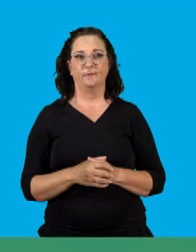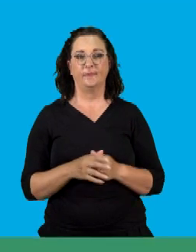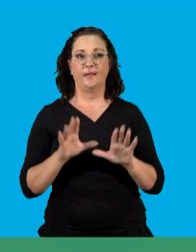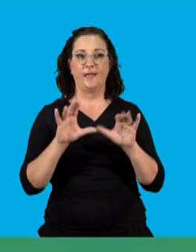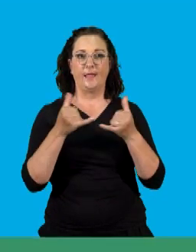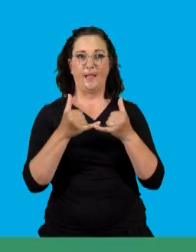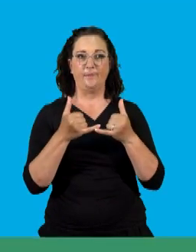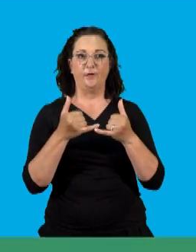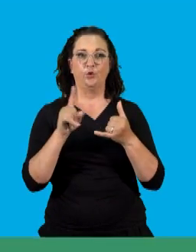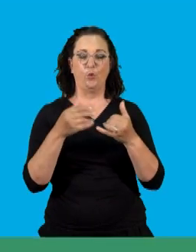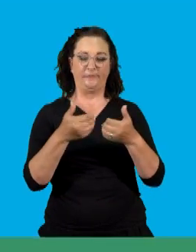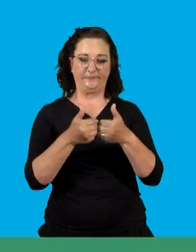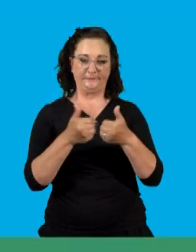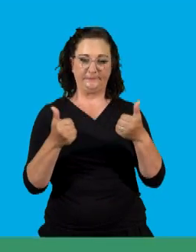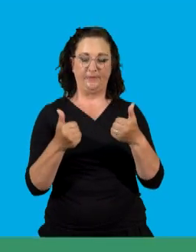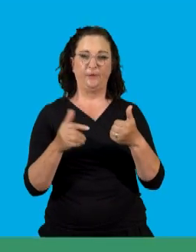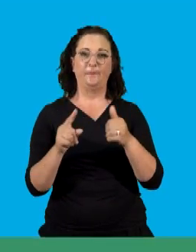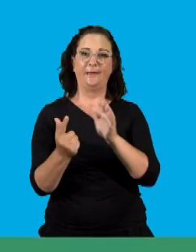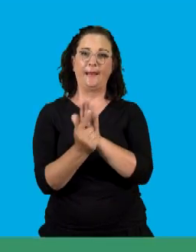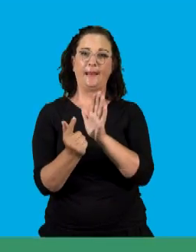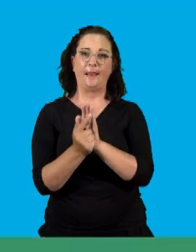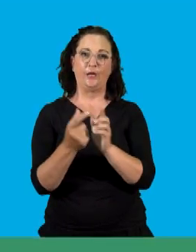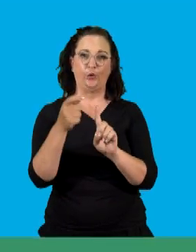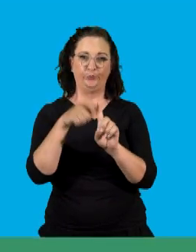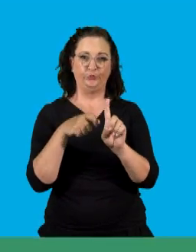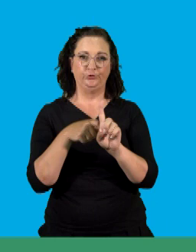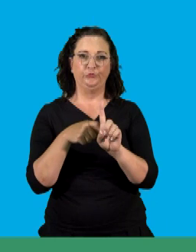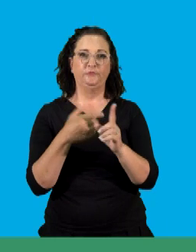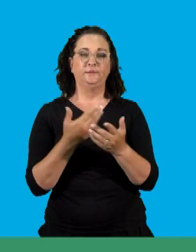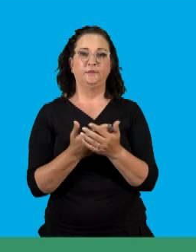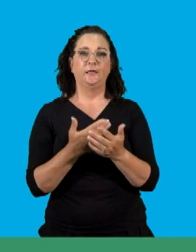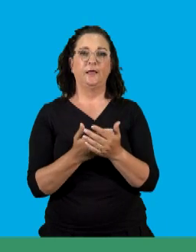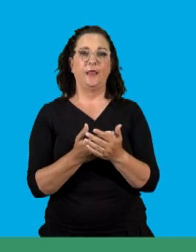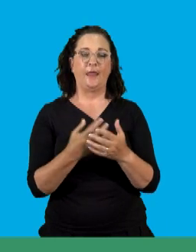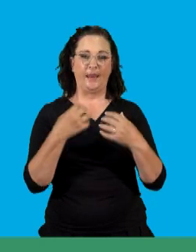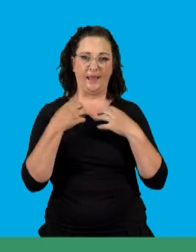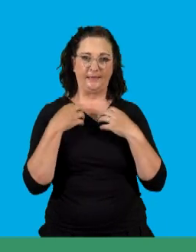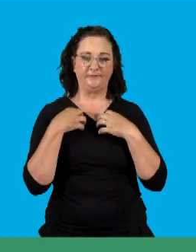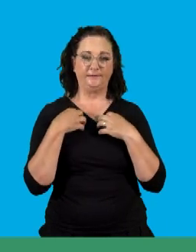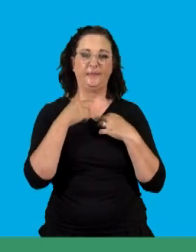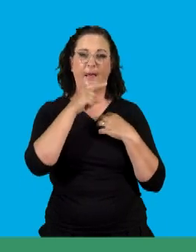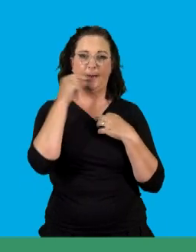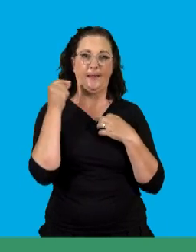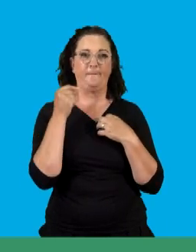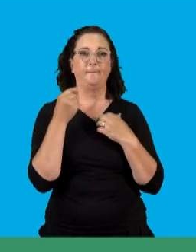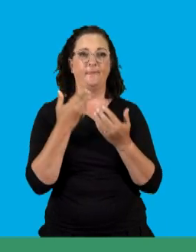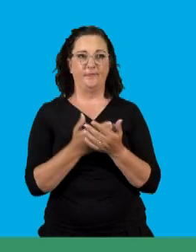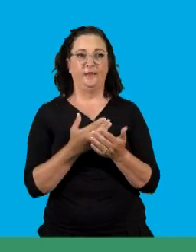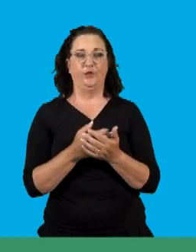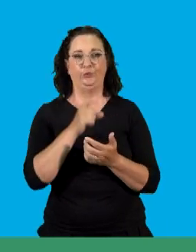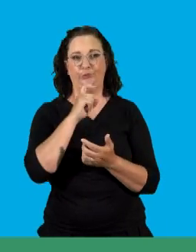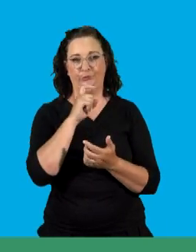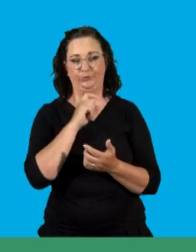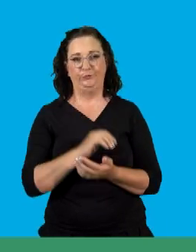The company is a separate legal person, so it may purchase assets in its name. So the